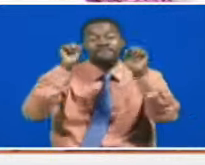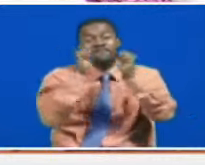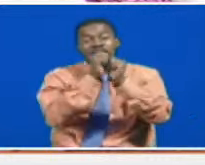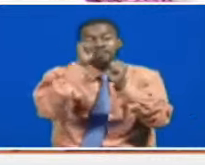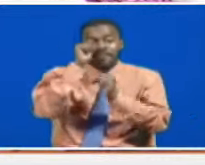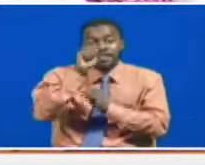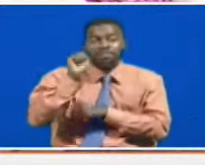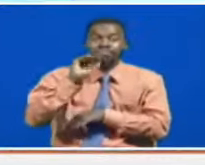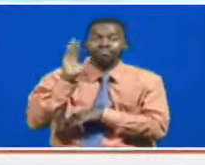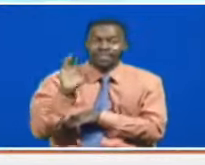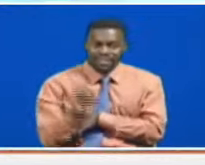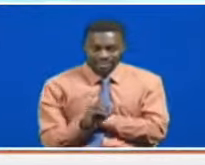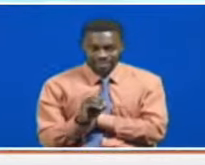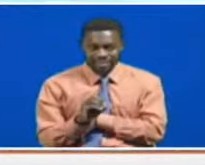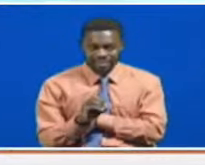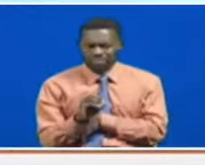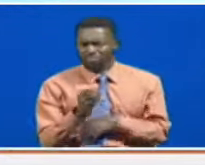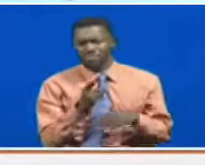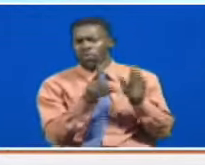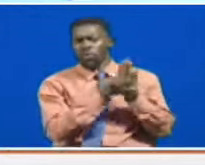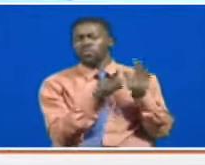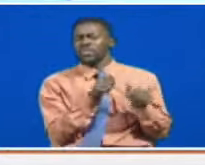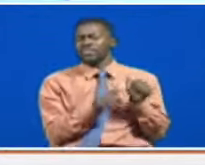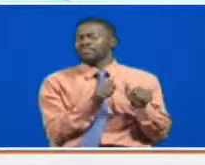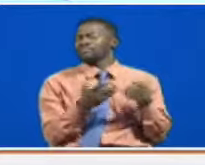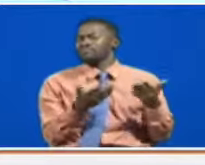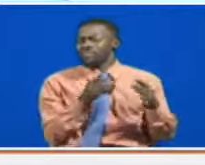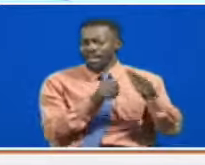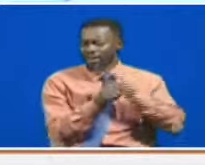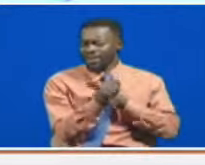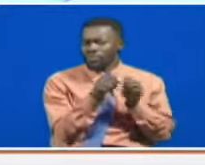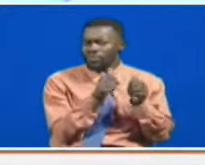15%. Which law was it anchored to?